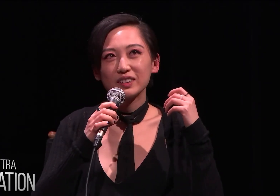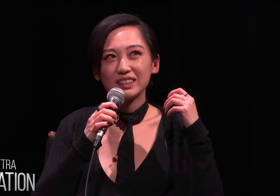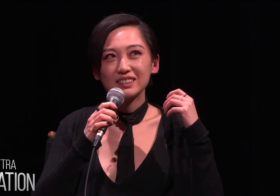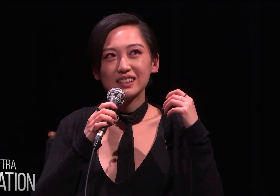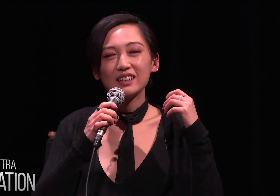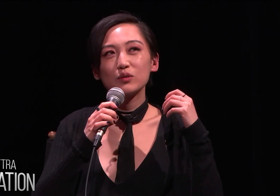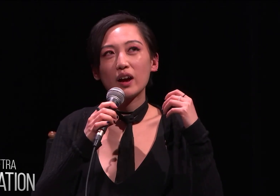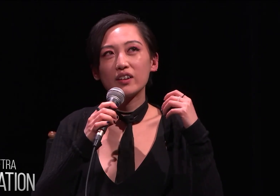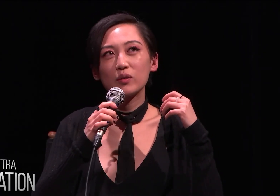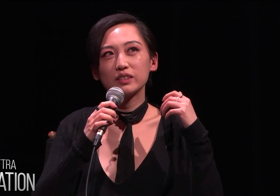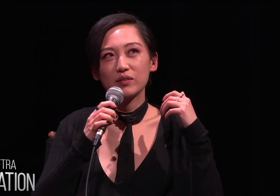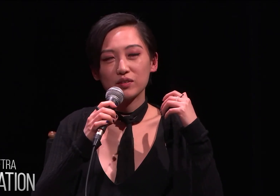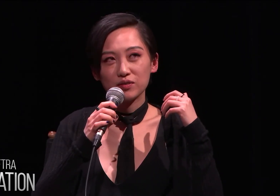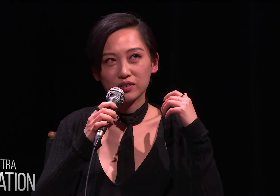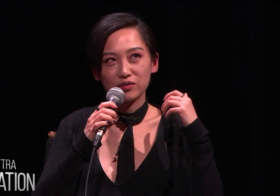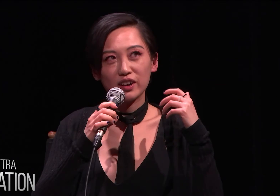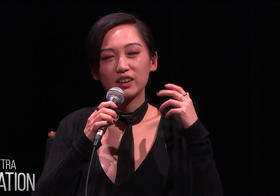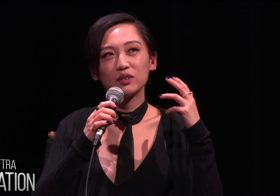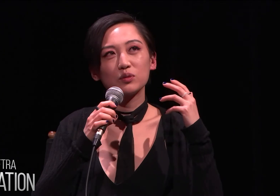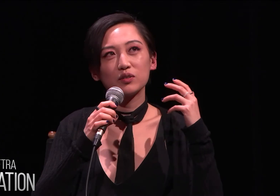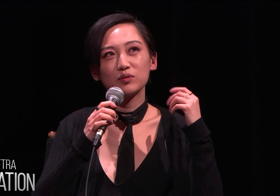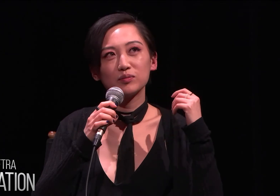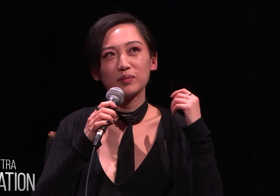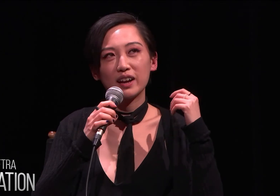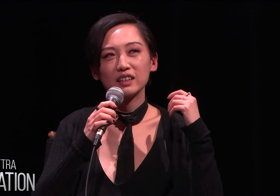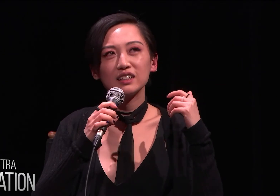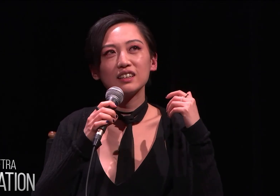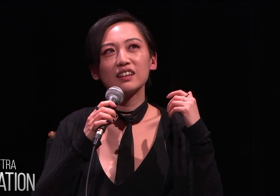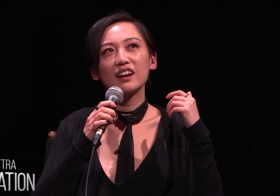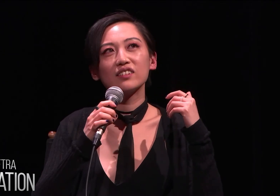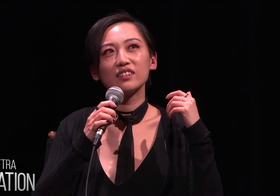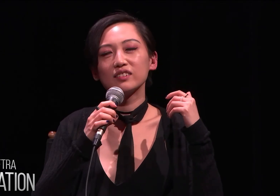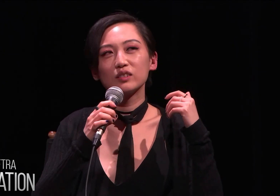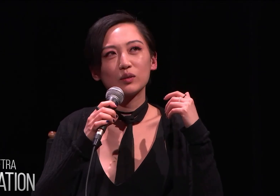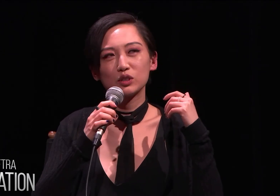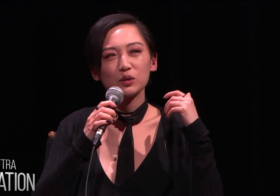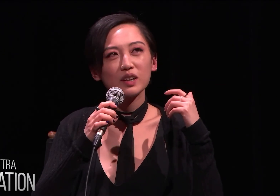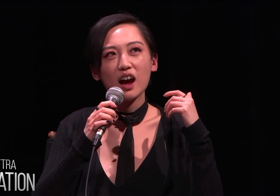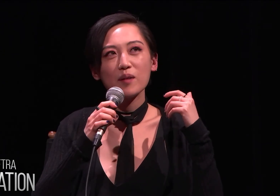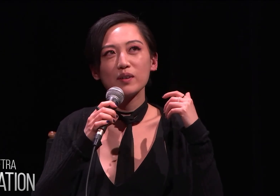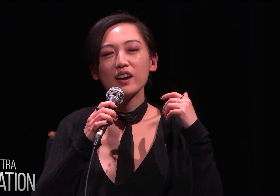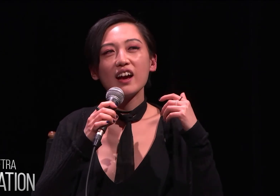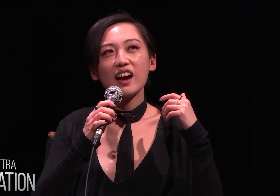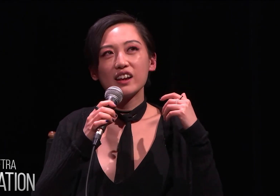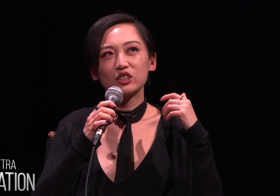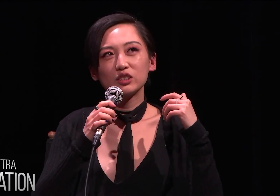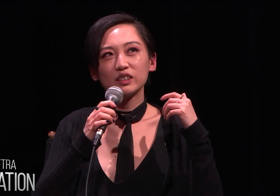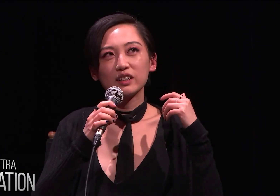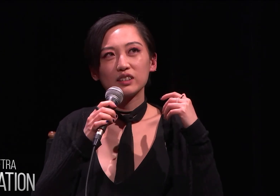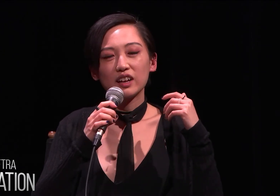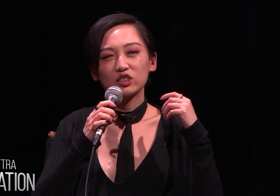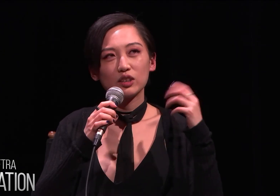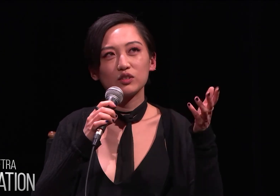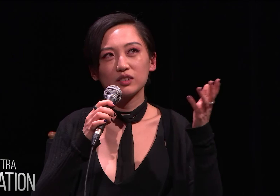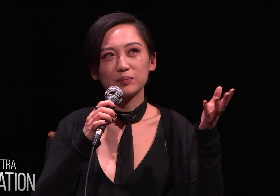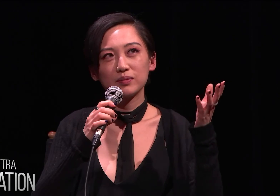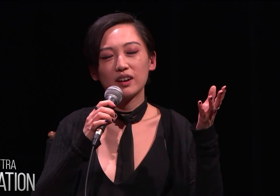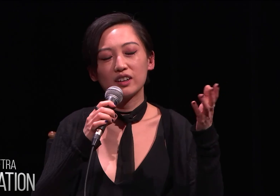So at that scene, and I was having a fight with my AD, and then there was no time, and